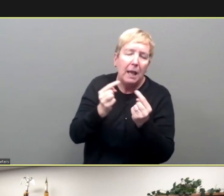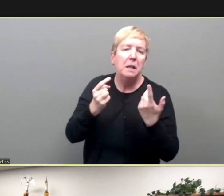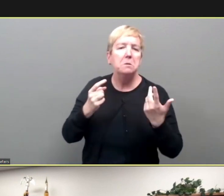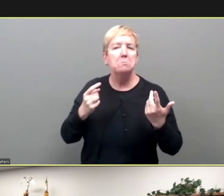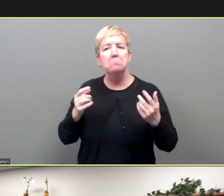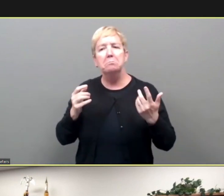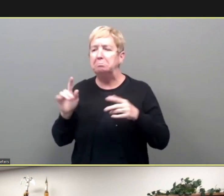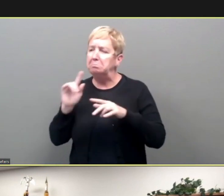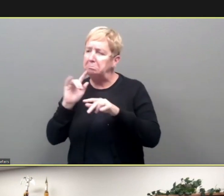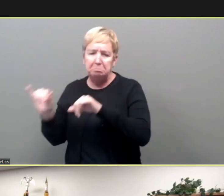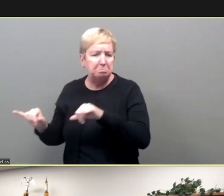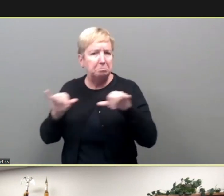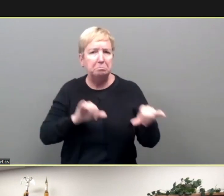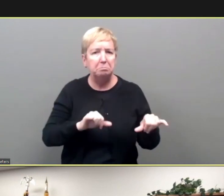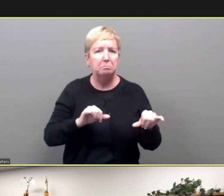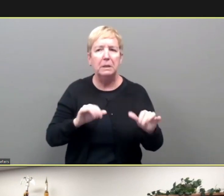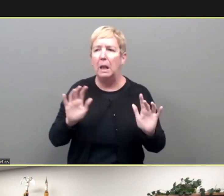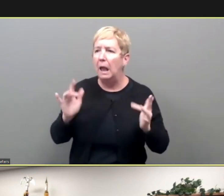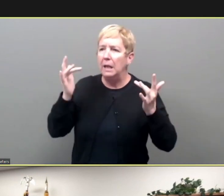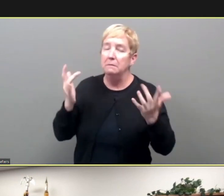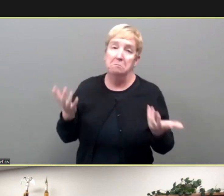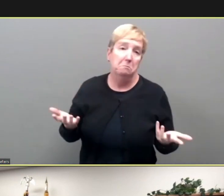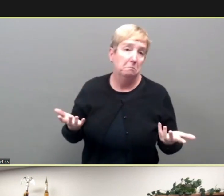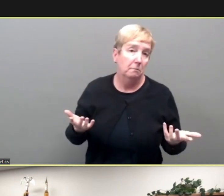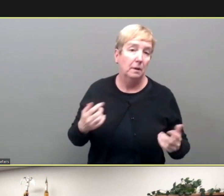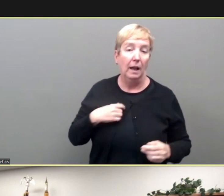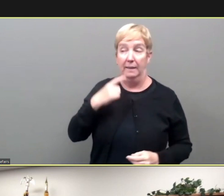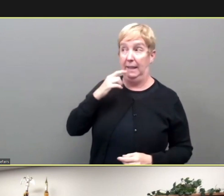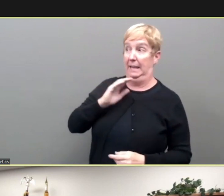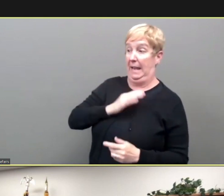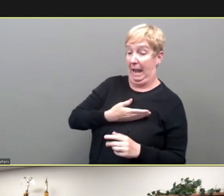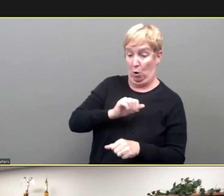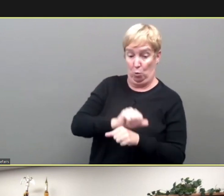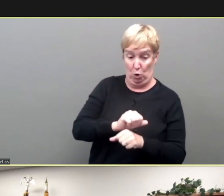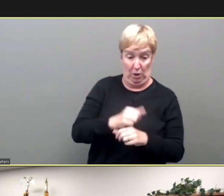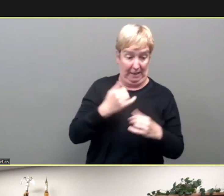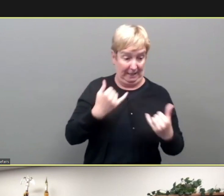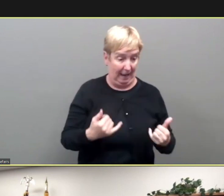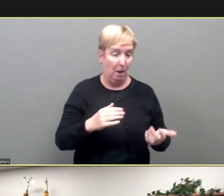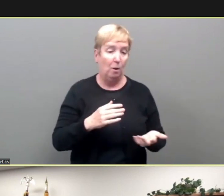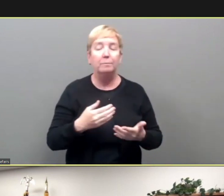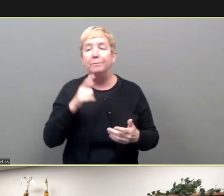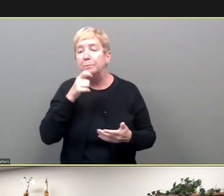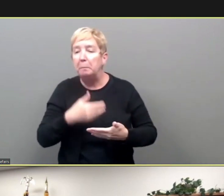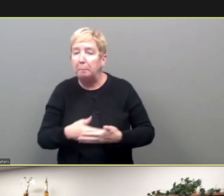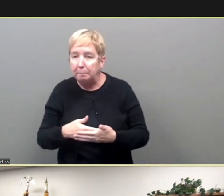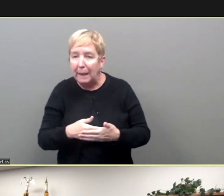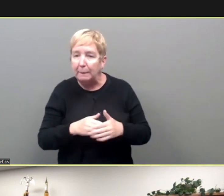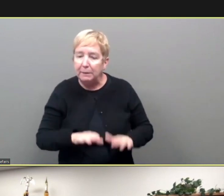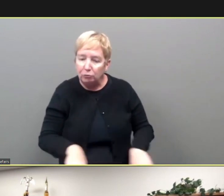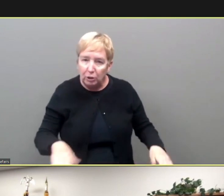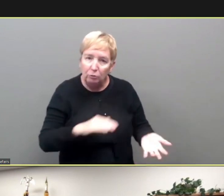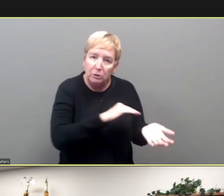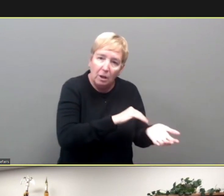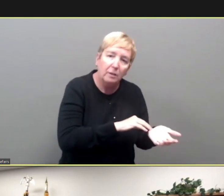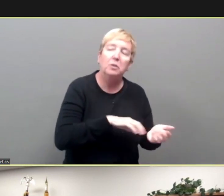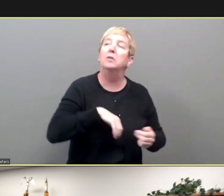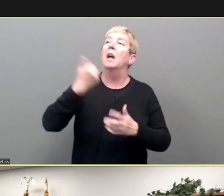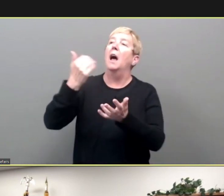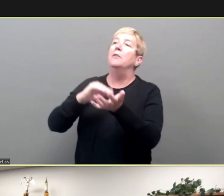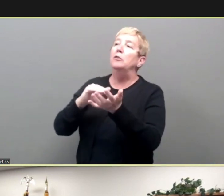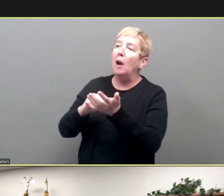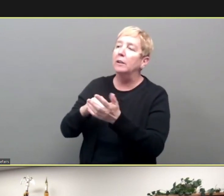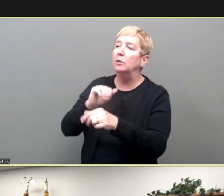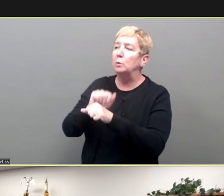And so I think a lot of our work right now, especially pediatricians and other healthcare providers who work with